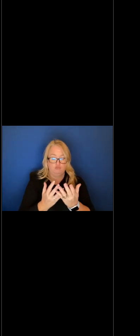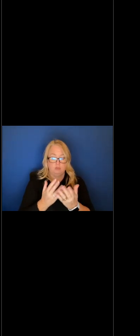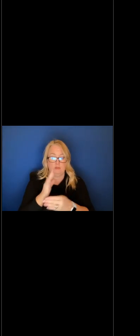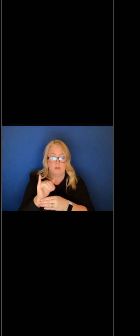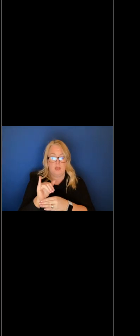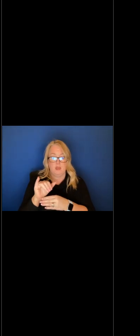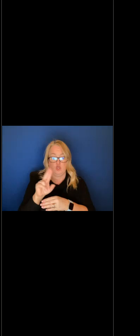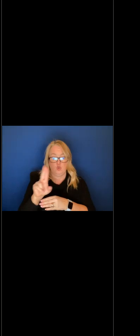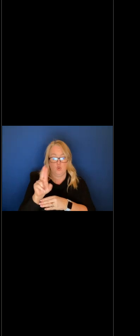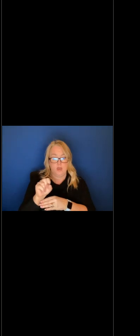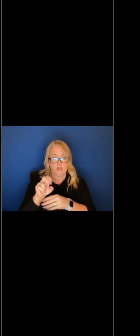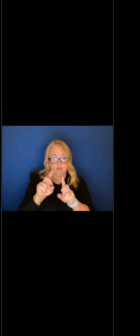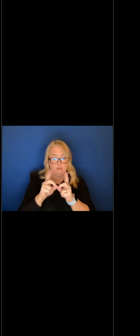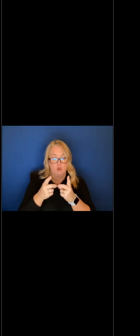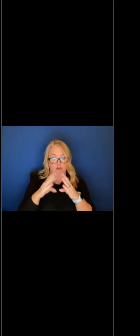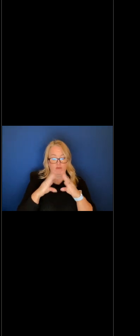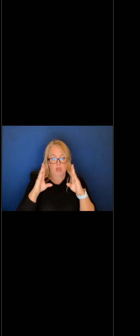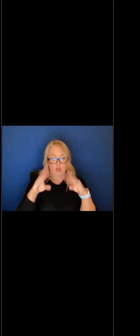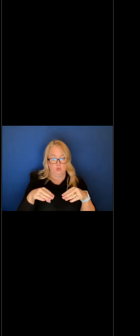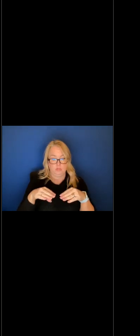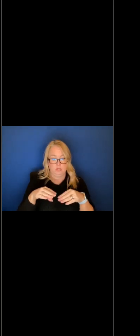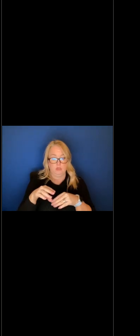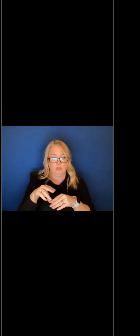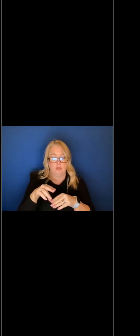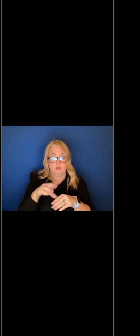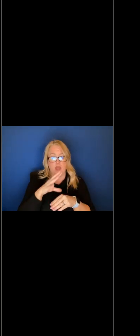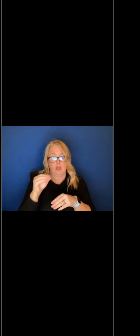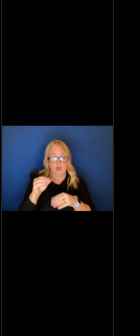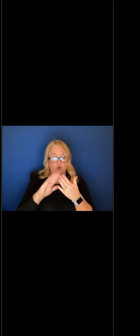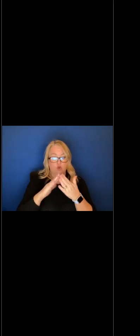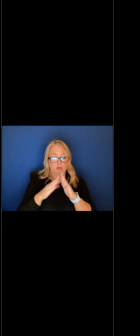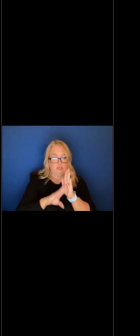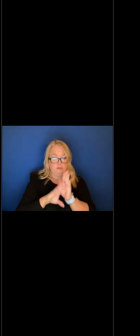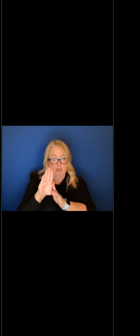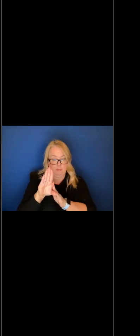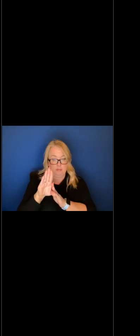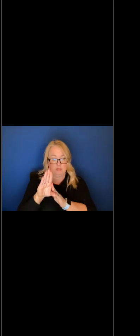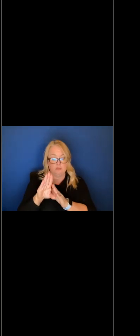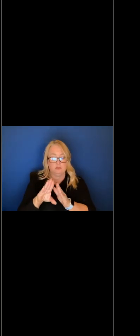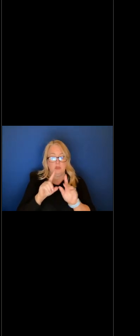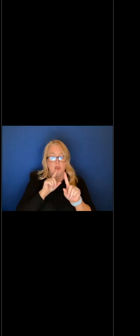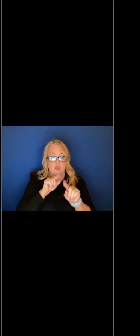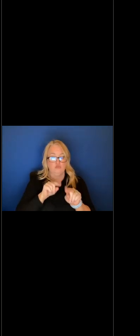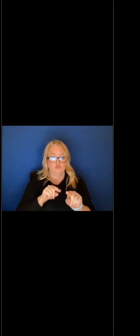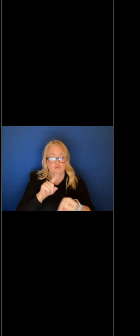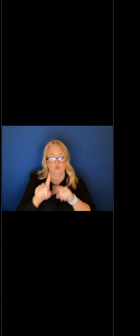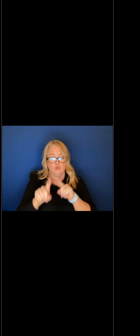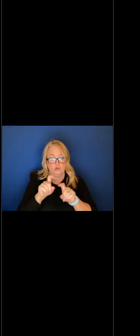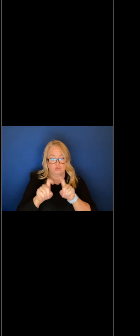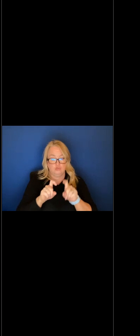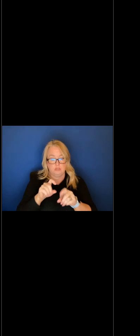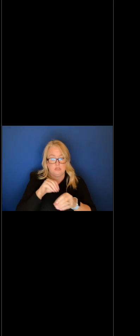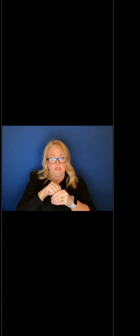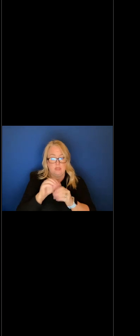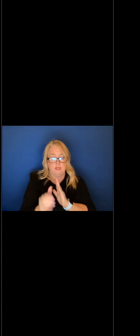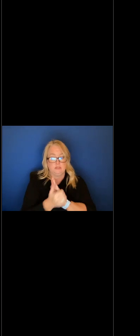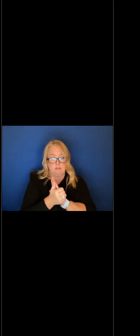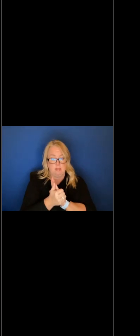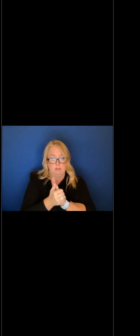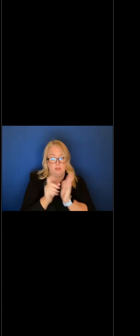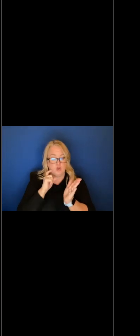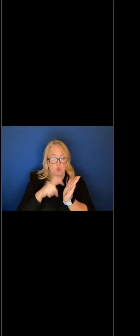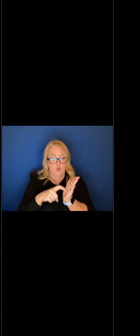U.S. Department of Housing and Urban Development and answers to questions in the Supplement to